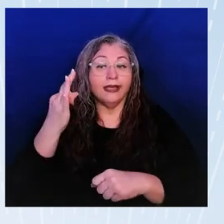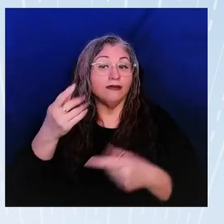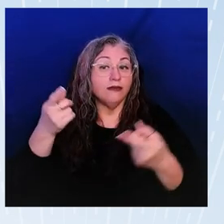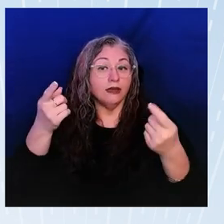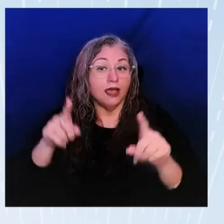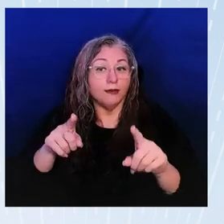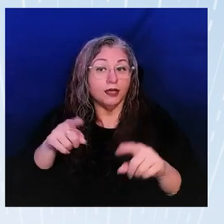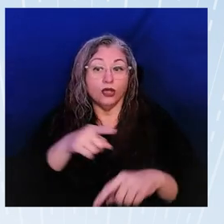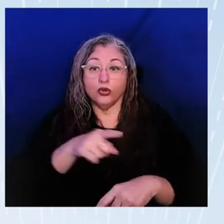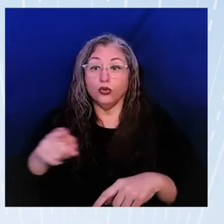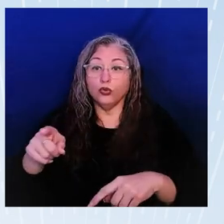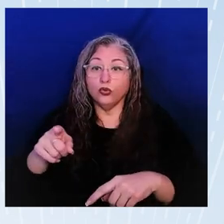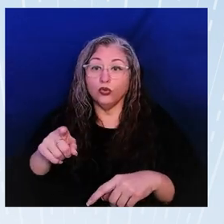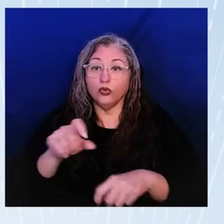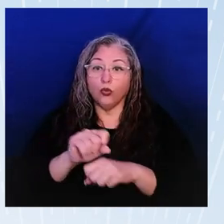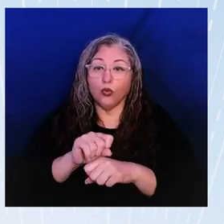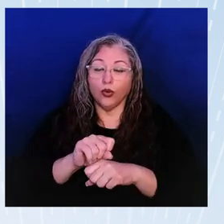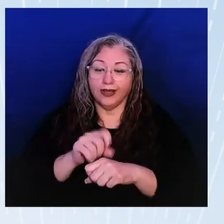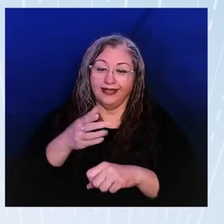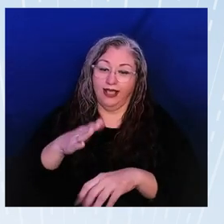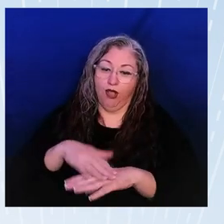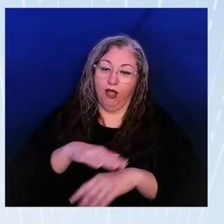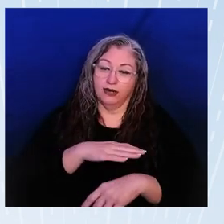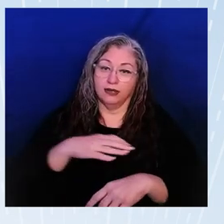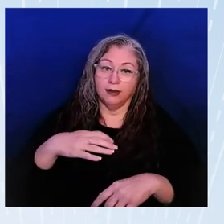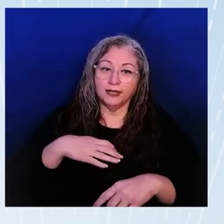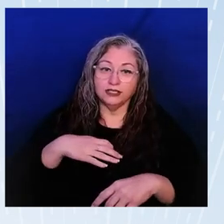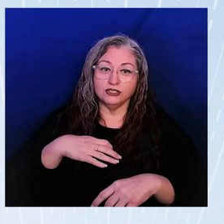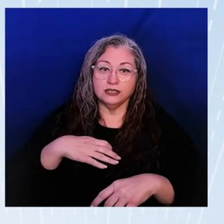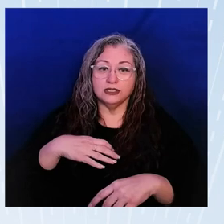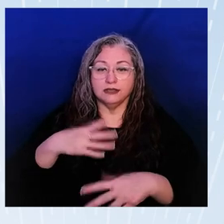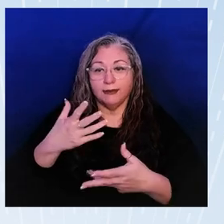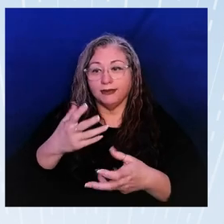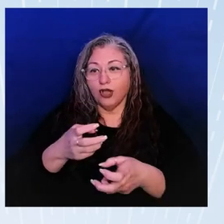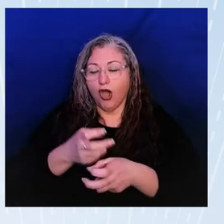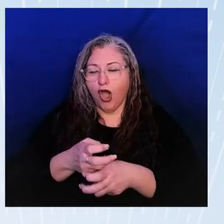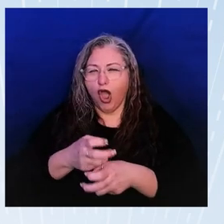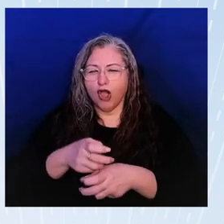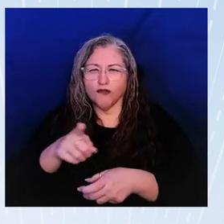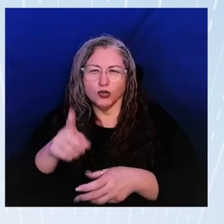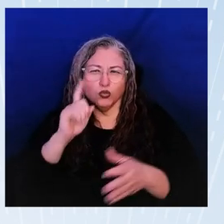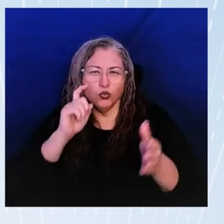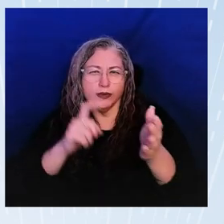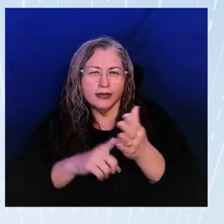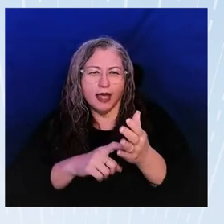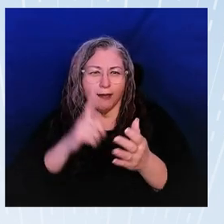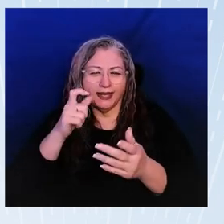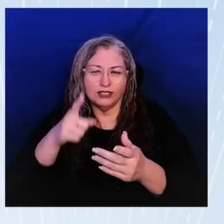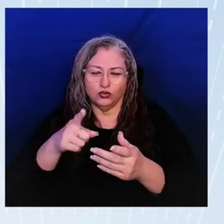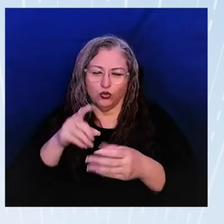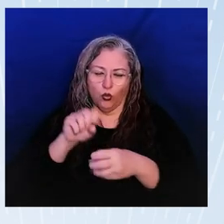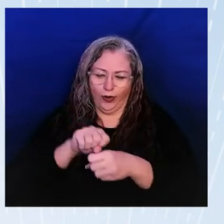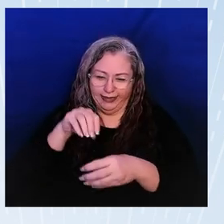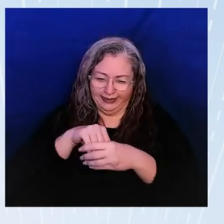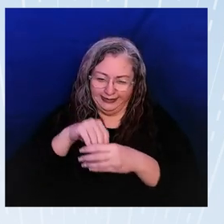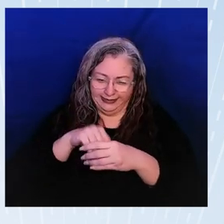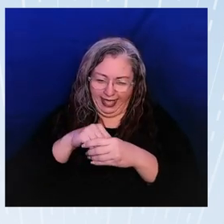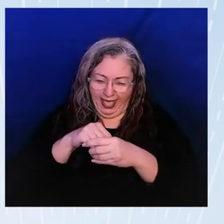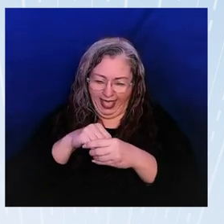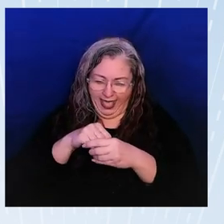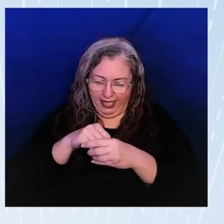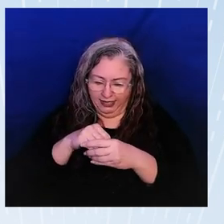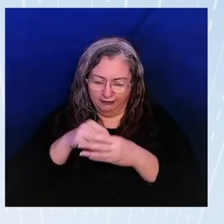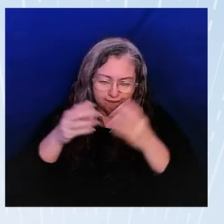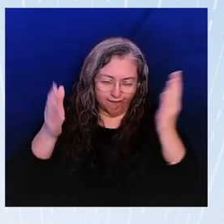of you who were working on the commission, it is hard for you to tell because you are inside of the commission. A